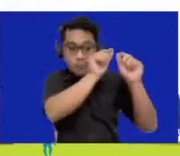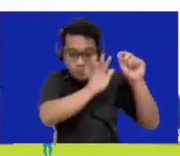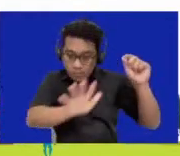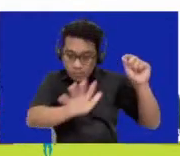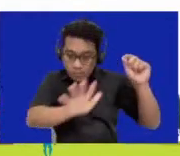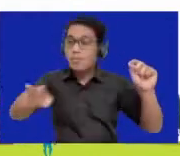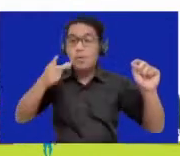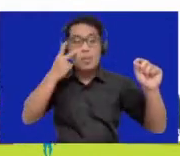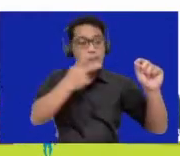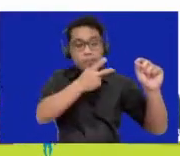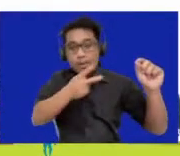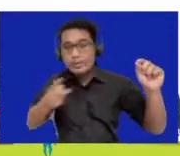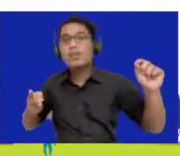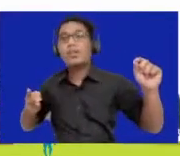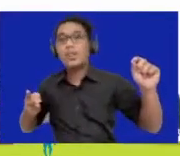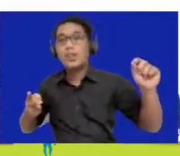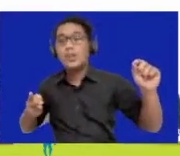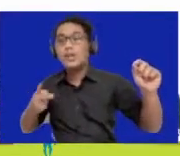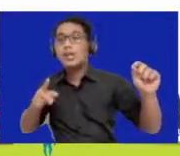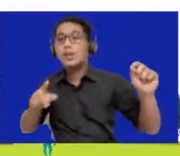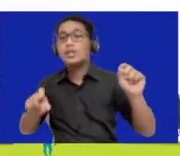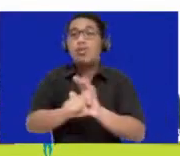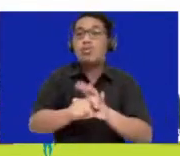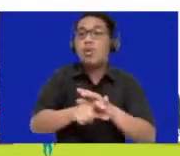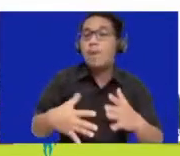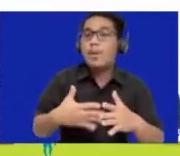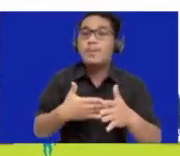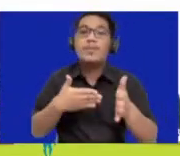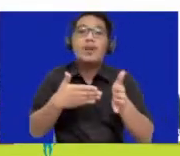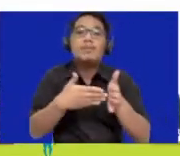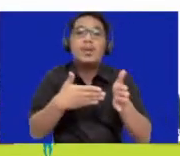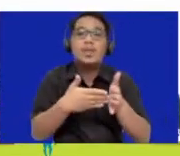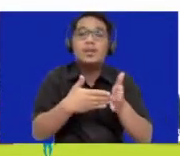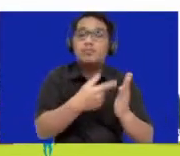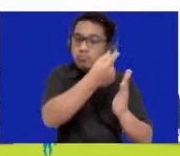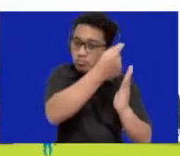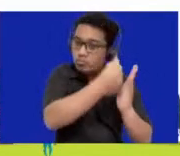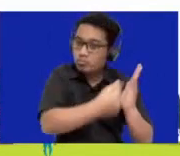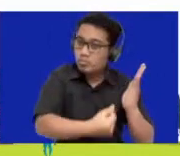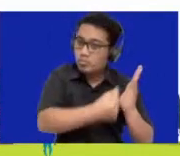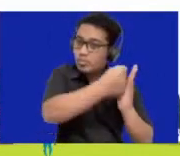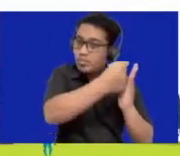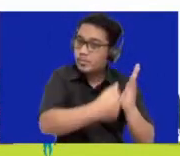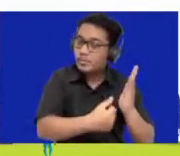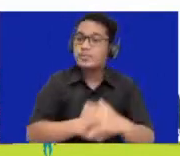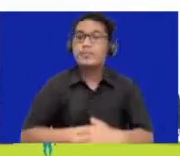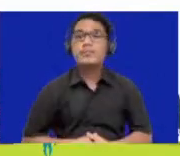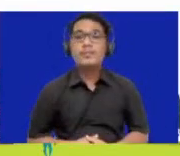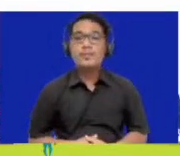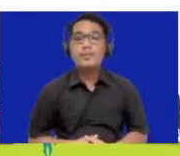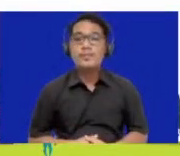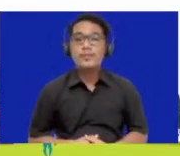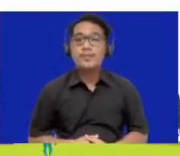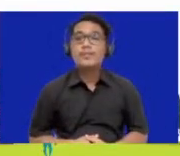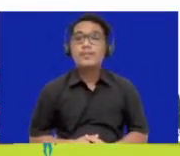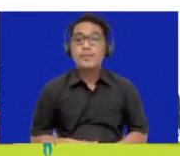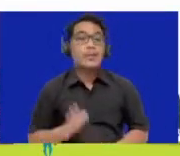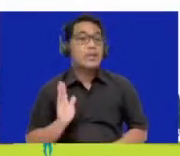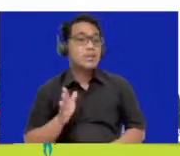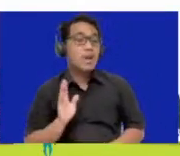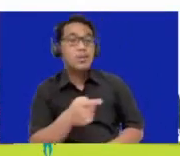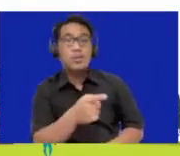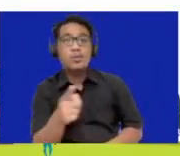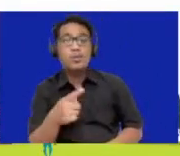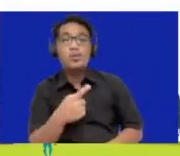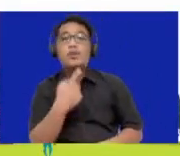in one place is a dollar you cannot invest in anything else. And there are so many